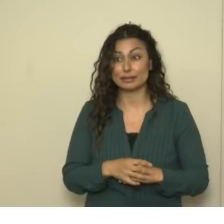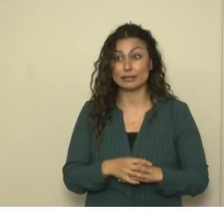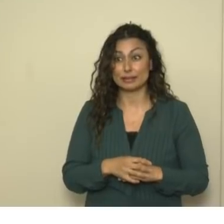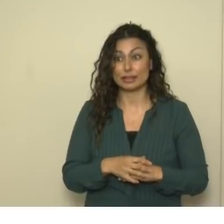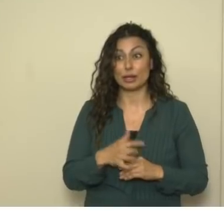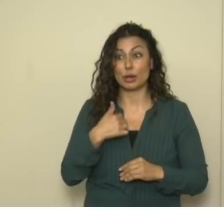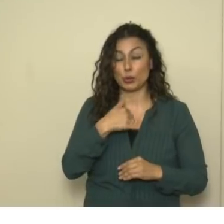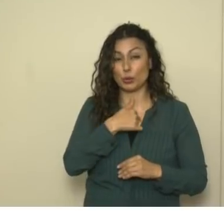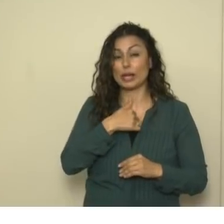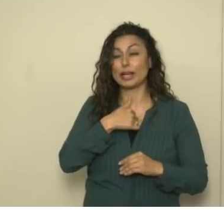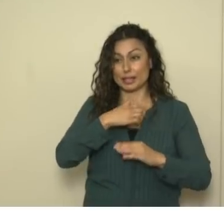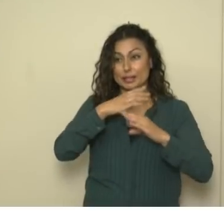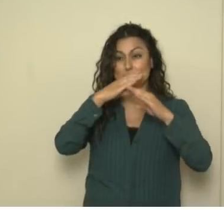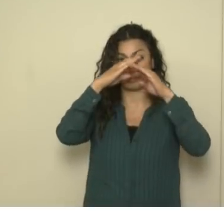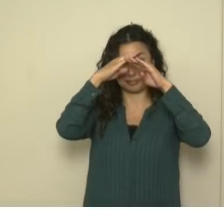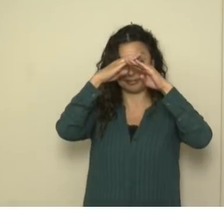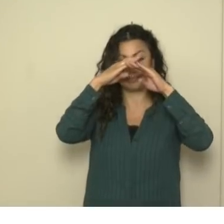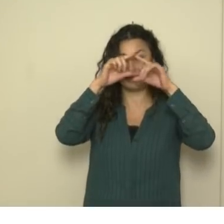Those